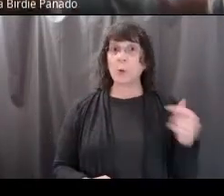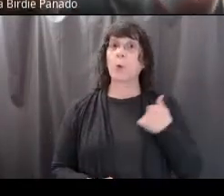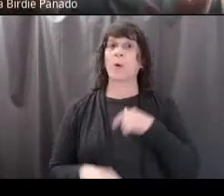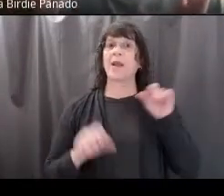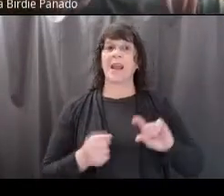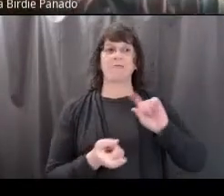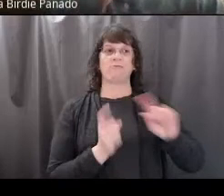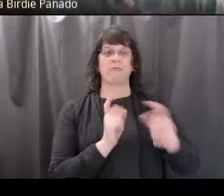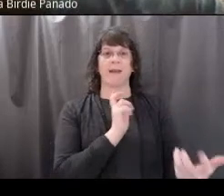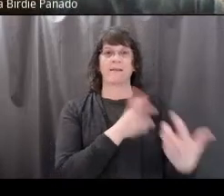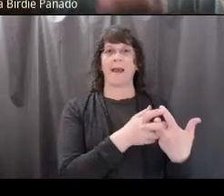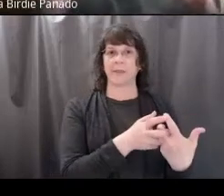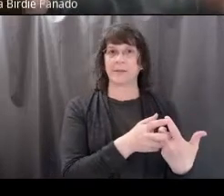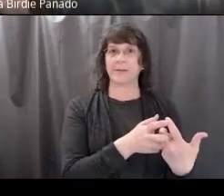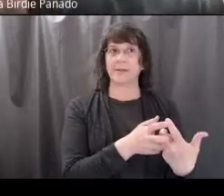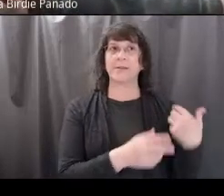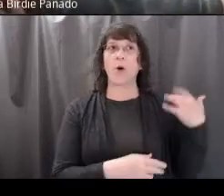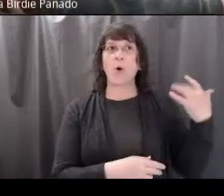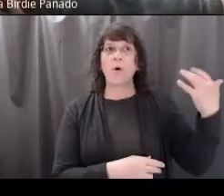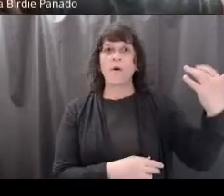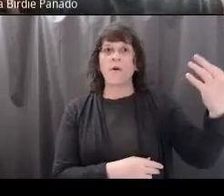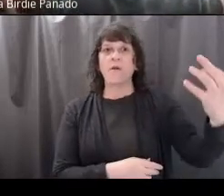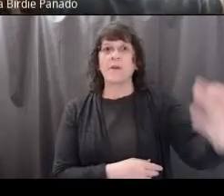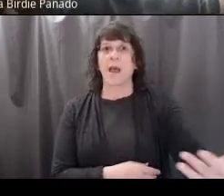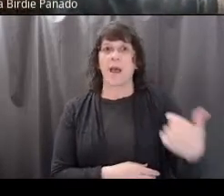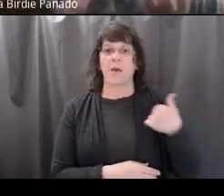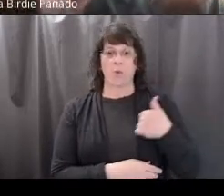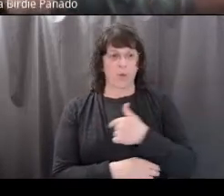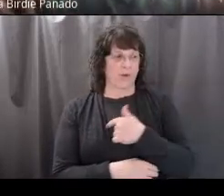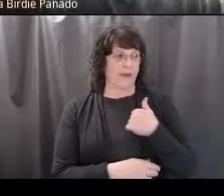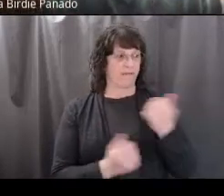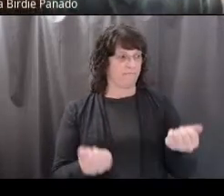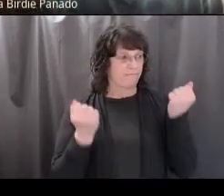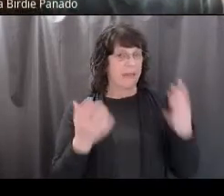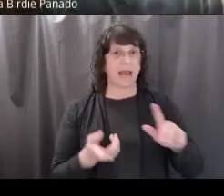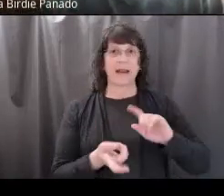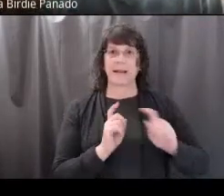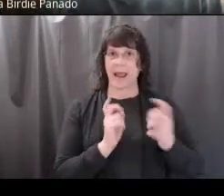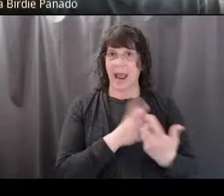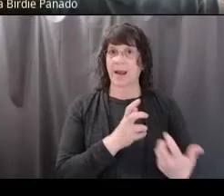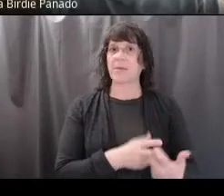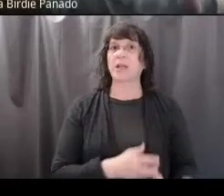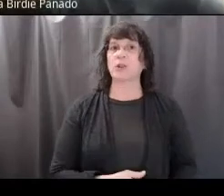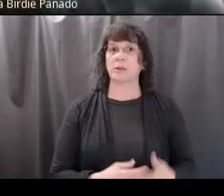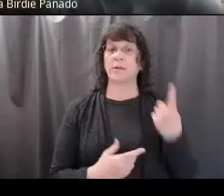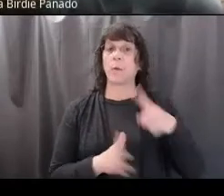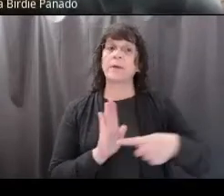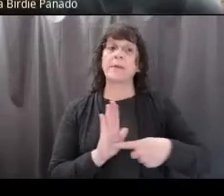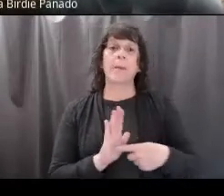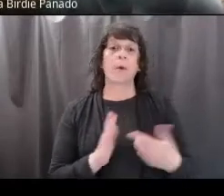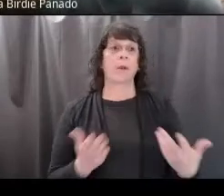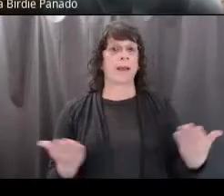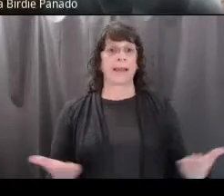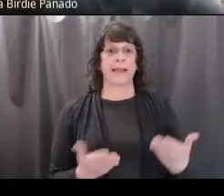to adapt. Over so much time, we have had many adaptations. For example, here